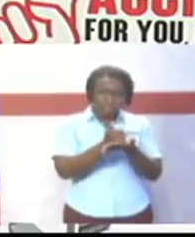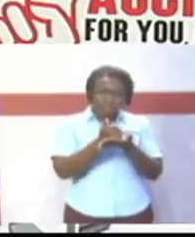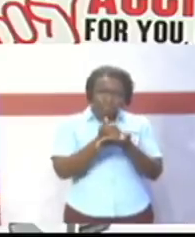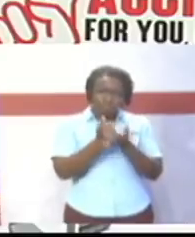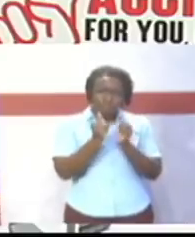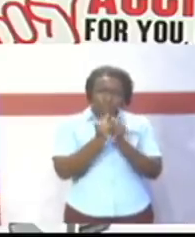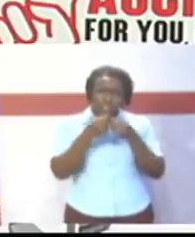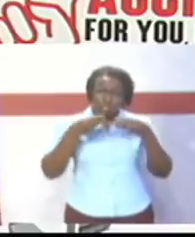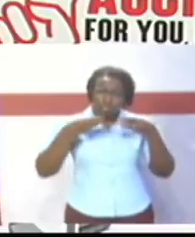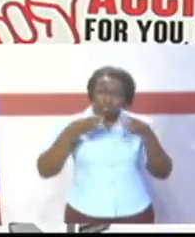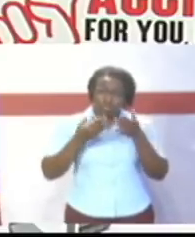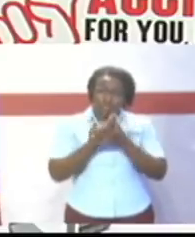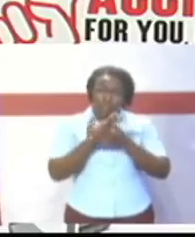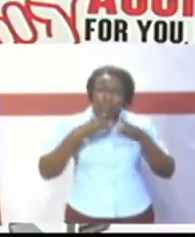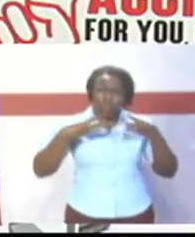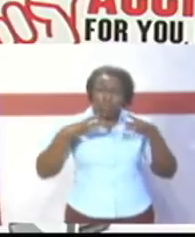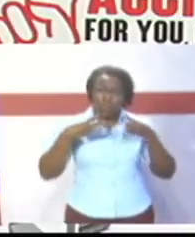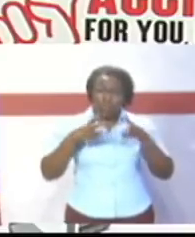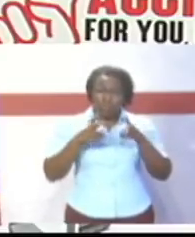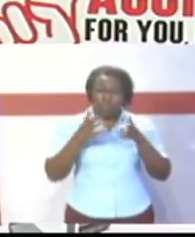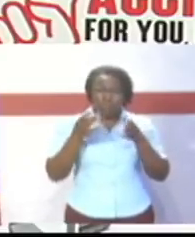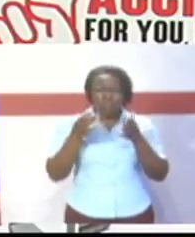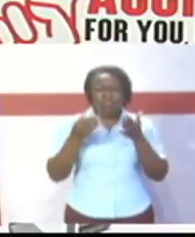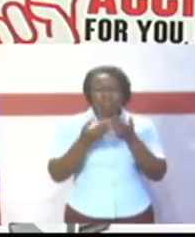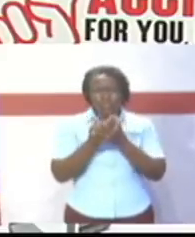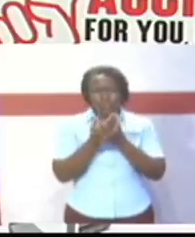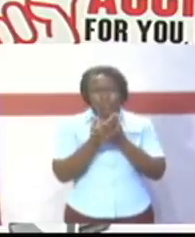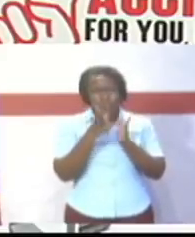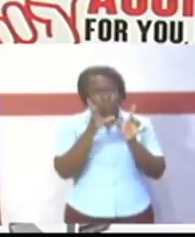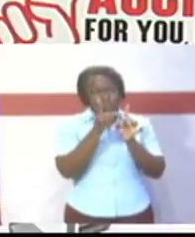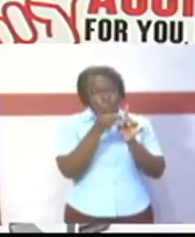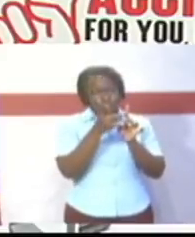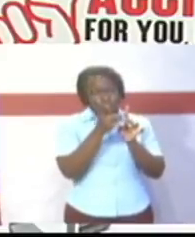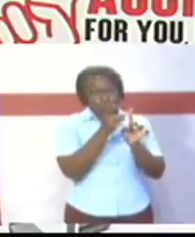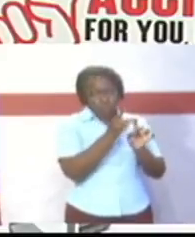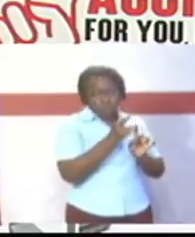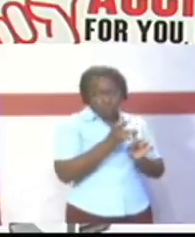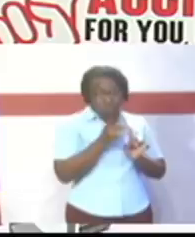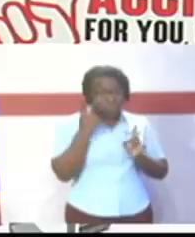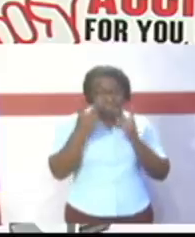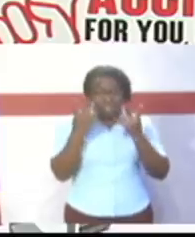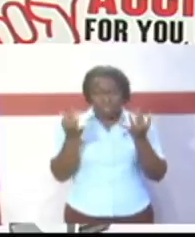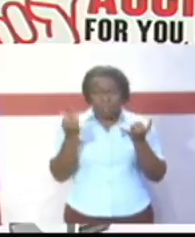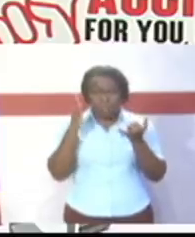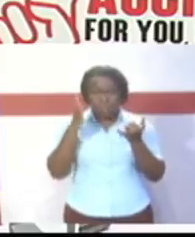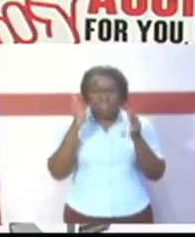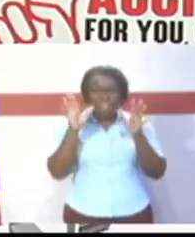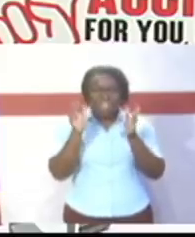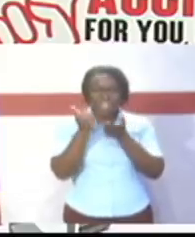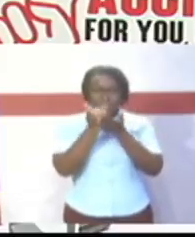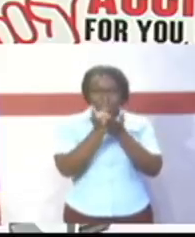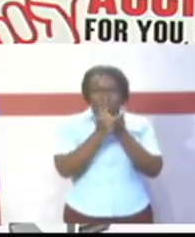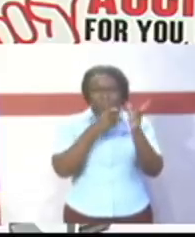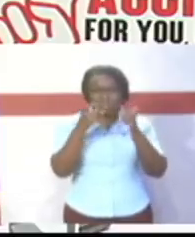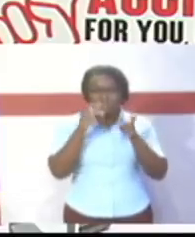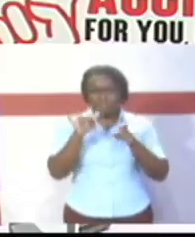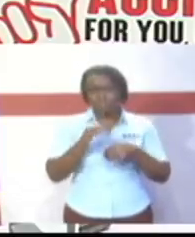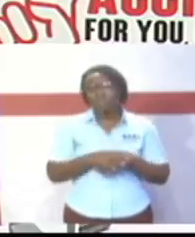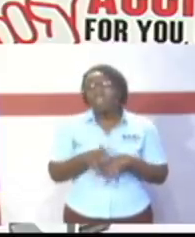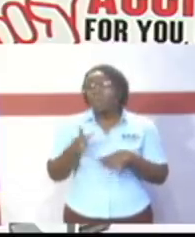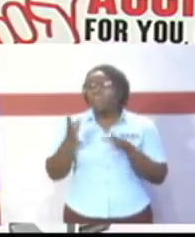of infections going forward. Before I close, I just want to ask the public again, as we have been